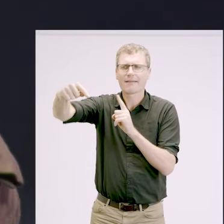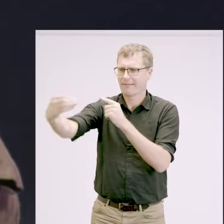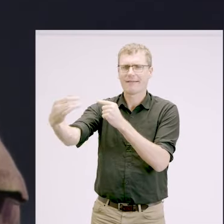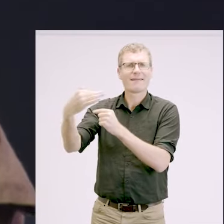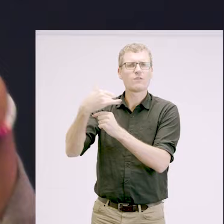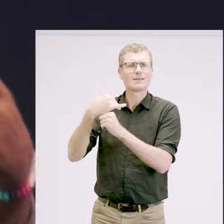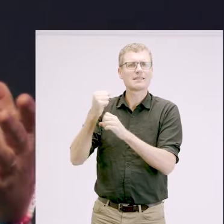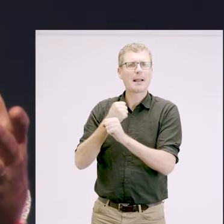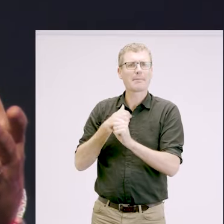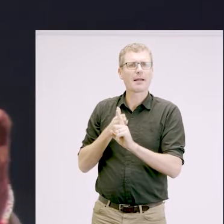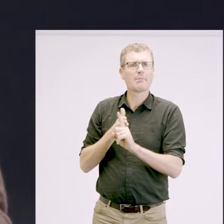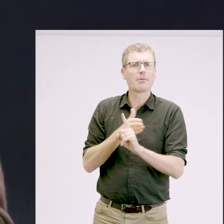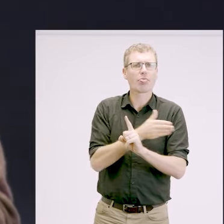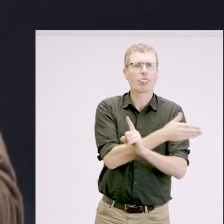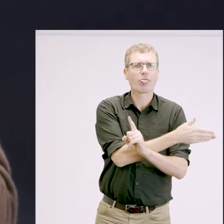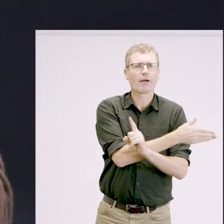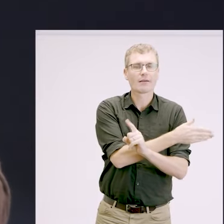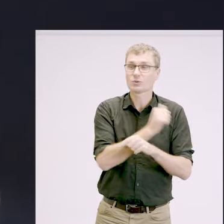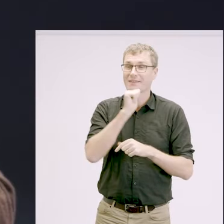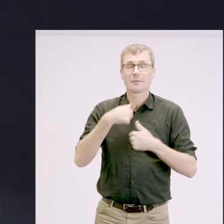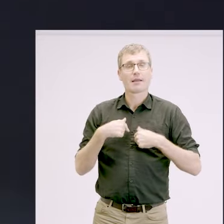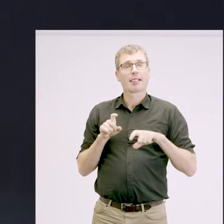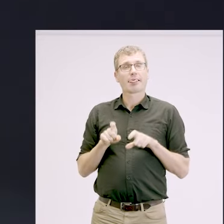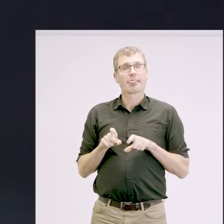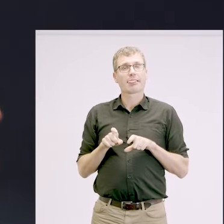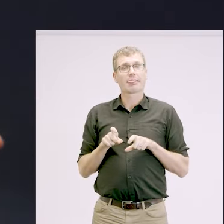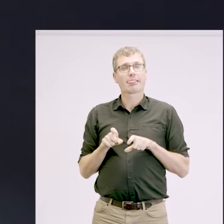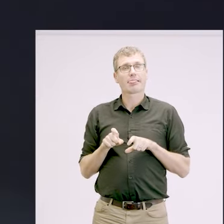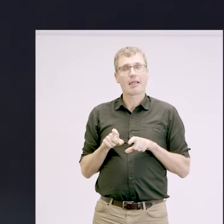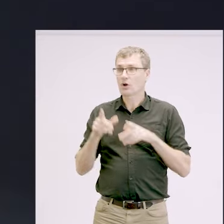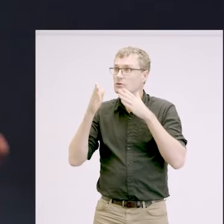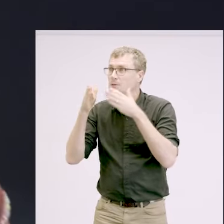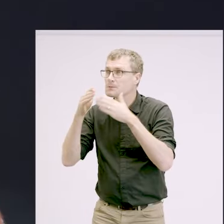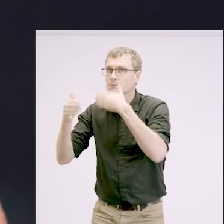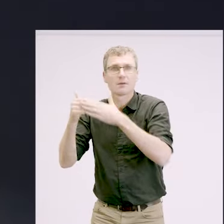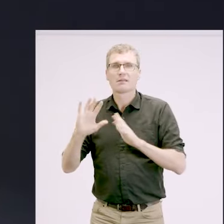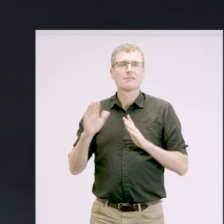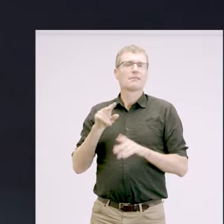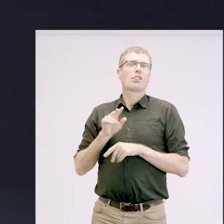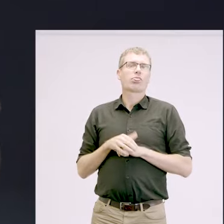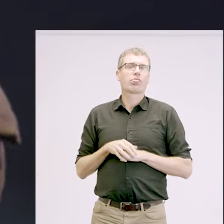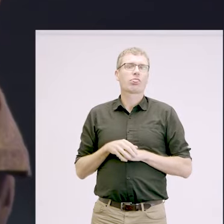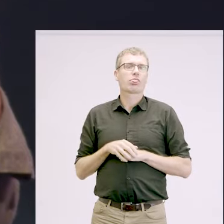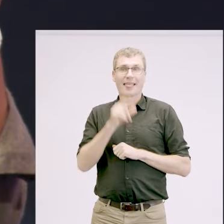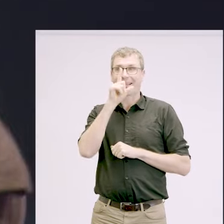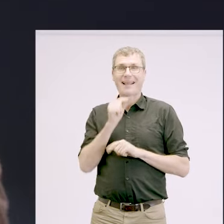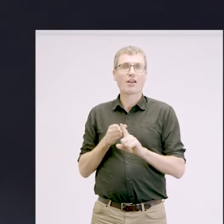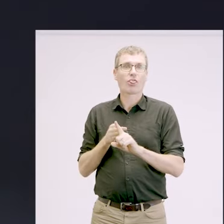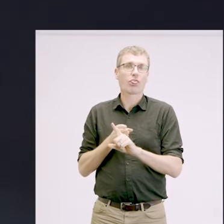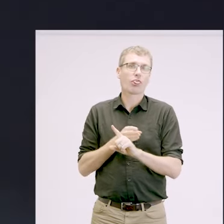try to listen to God and follow Jesus. If we just kind of stand there inactively, if we're not paying